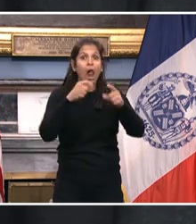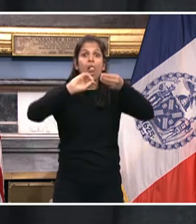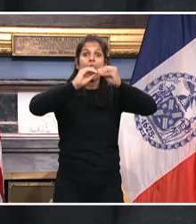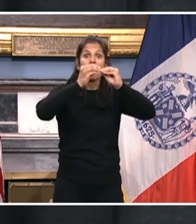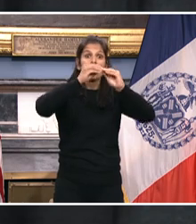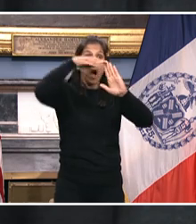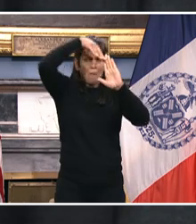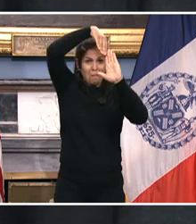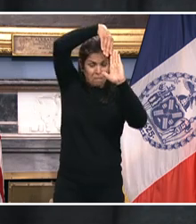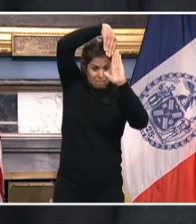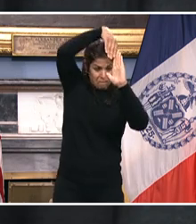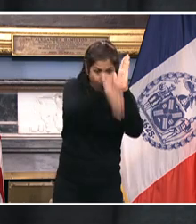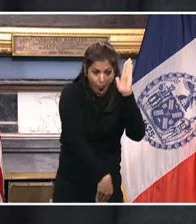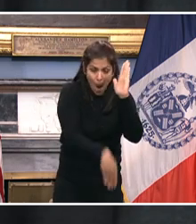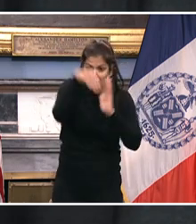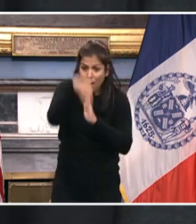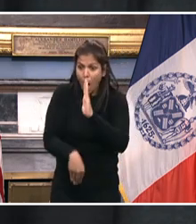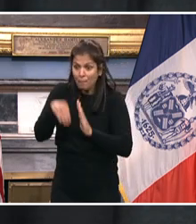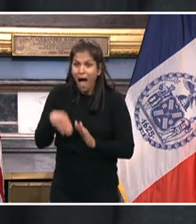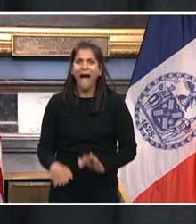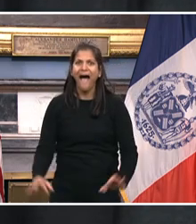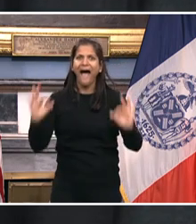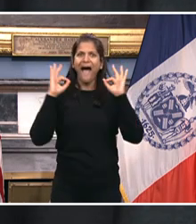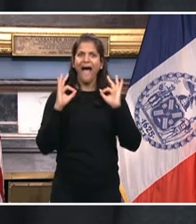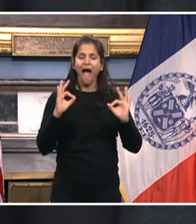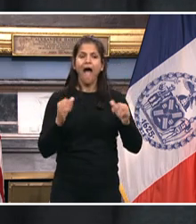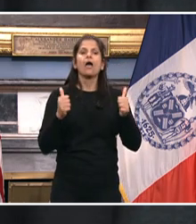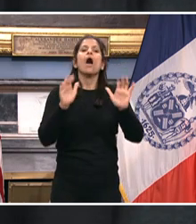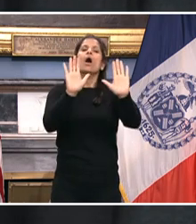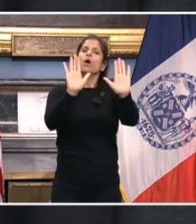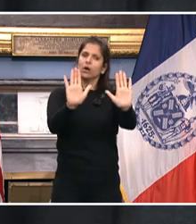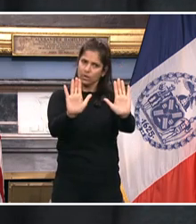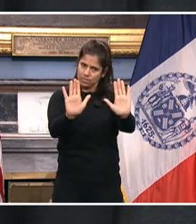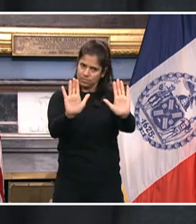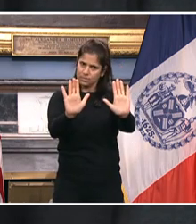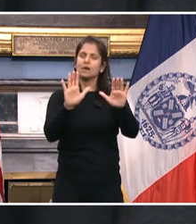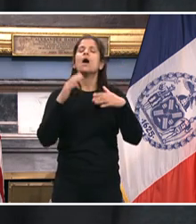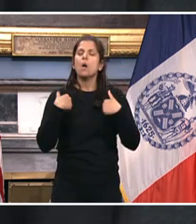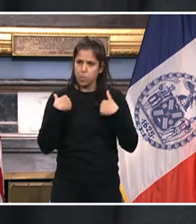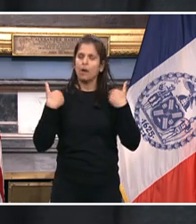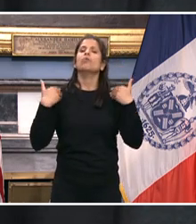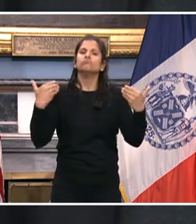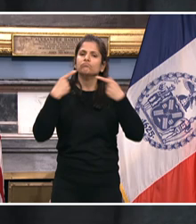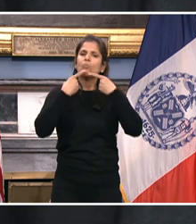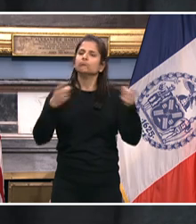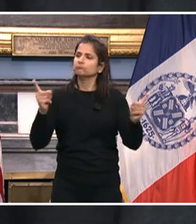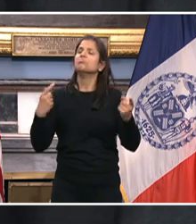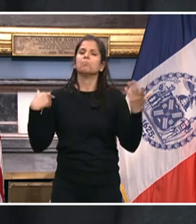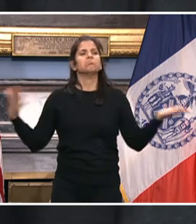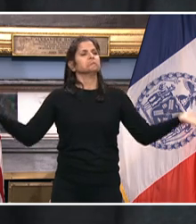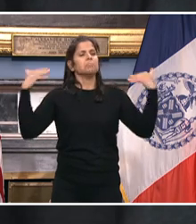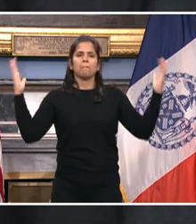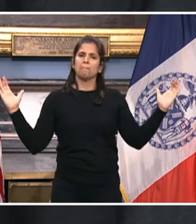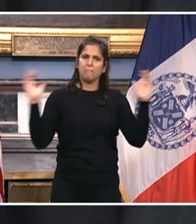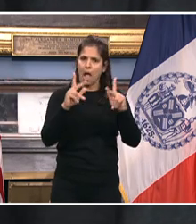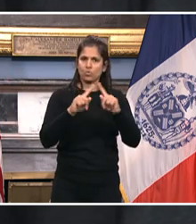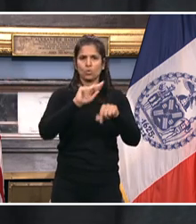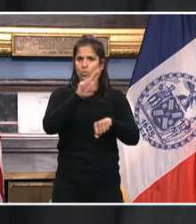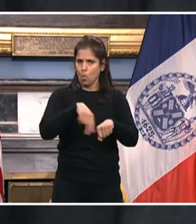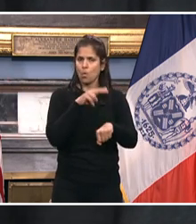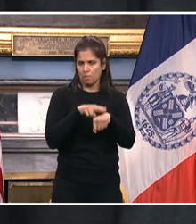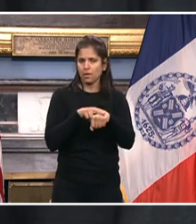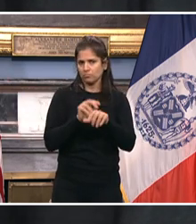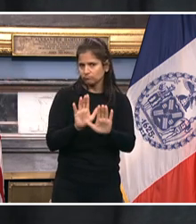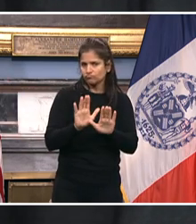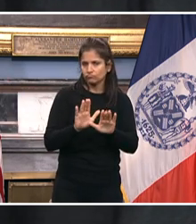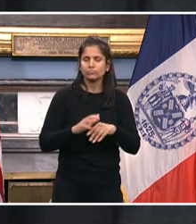transmission. Go ahead. Mayor, I have a follow-up on the Hard Island question, and then I have a just separate... belt it out if you have the mask on. I have a follow-up on the Hard